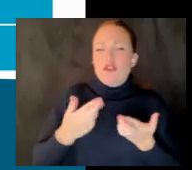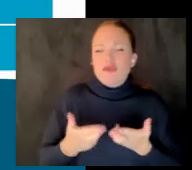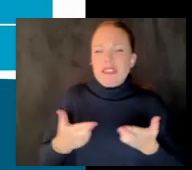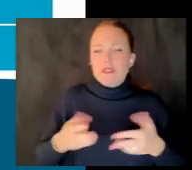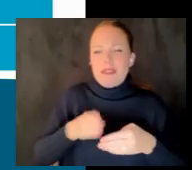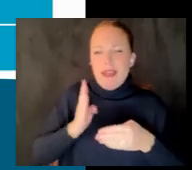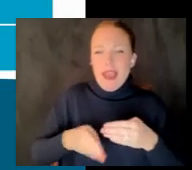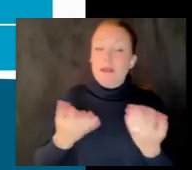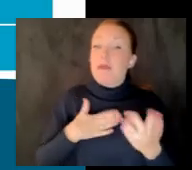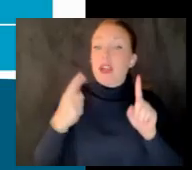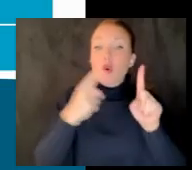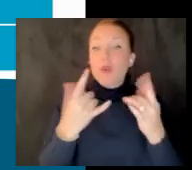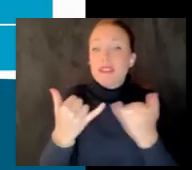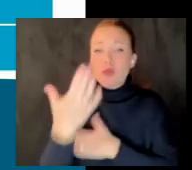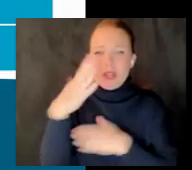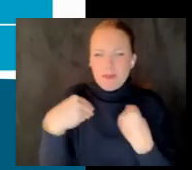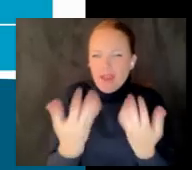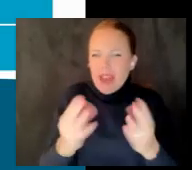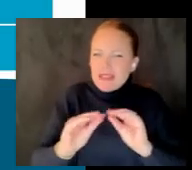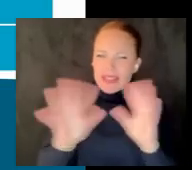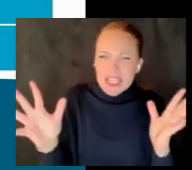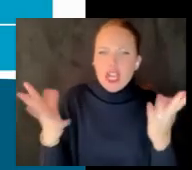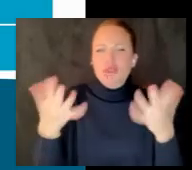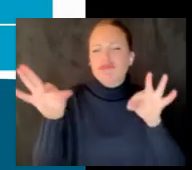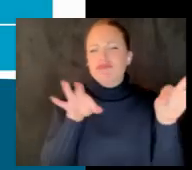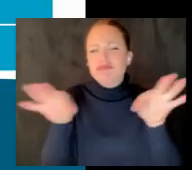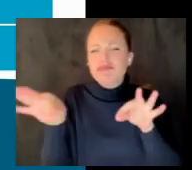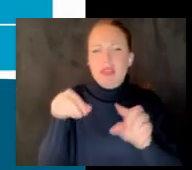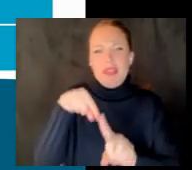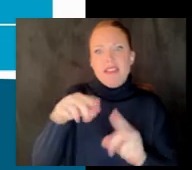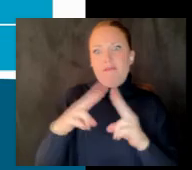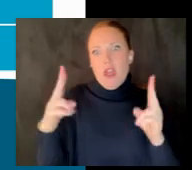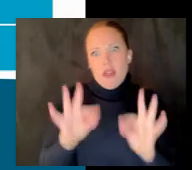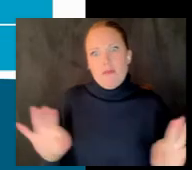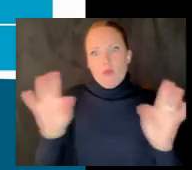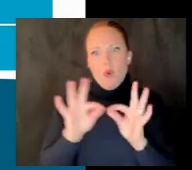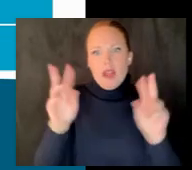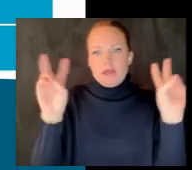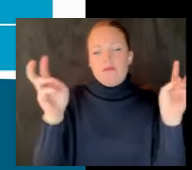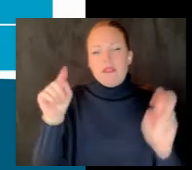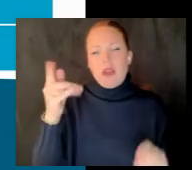is to provide a clear and comprehensive overview of this very important topic.